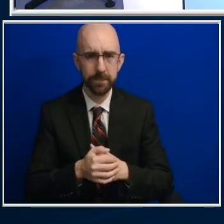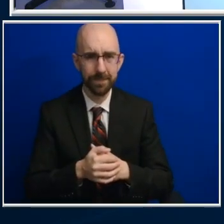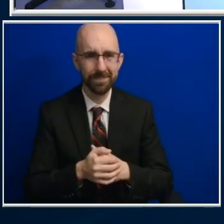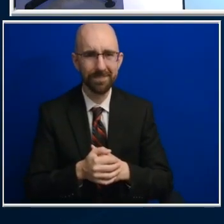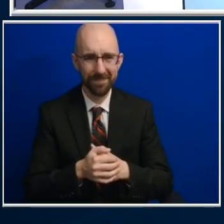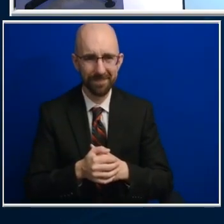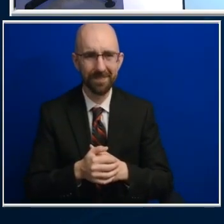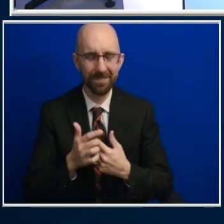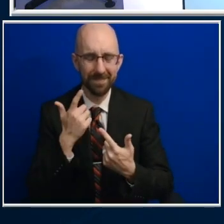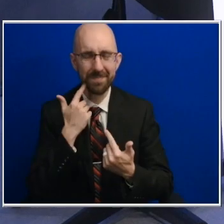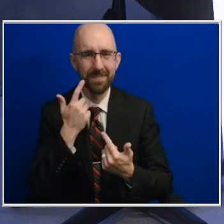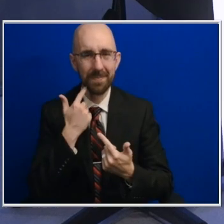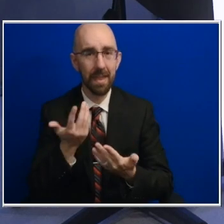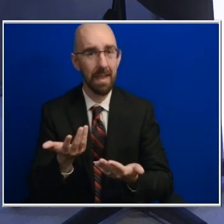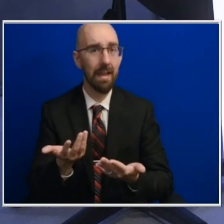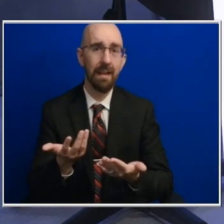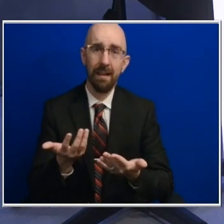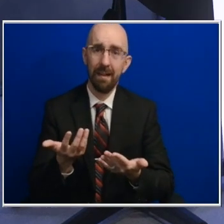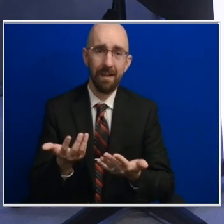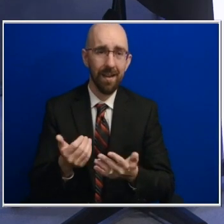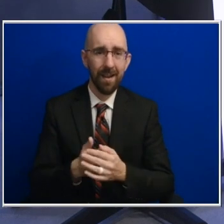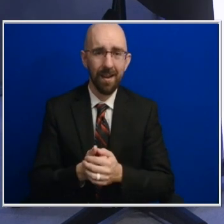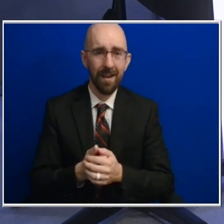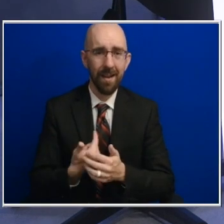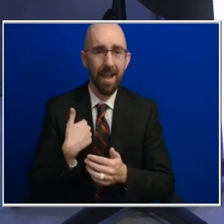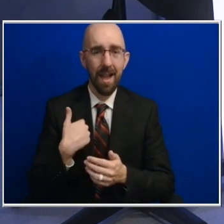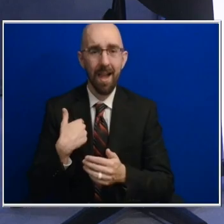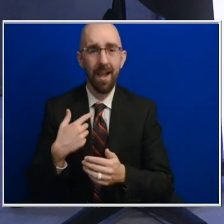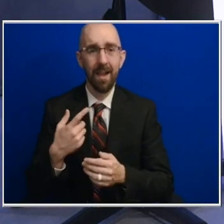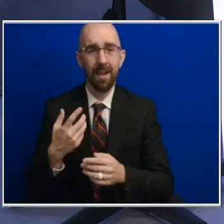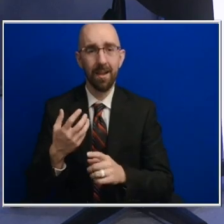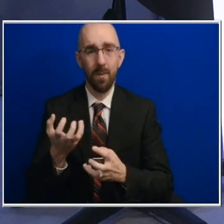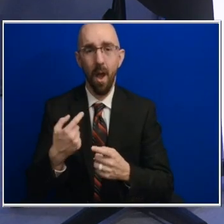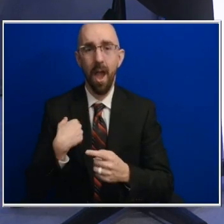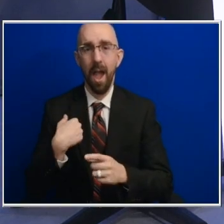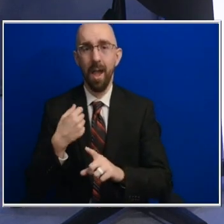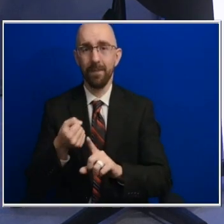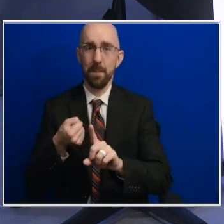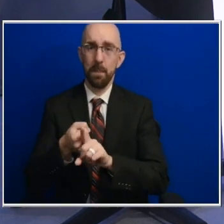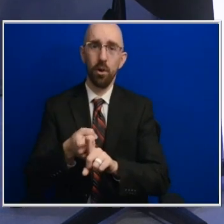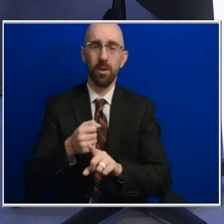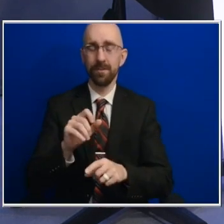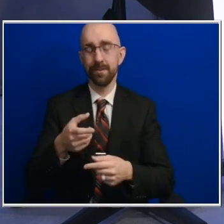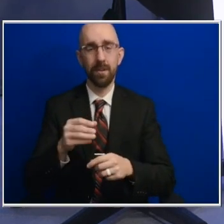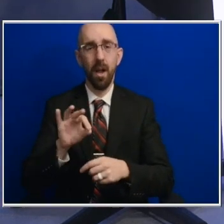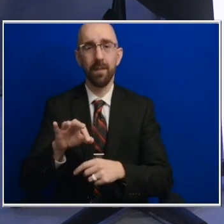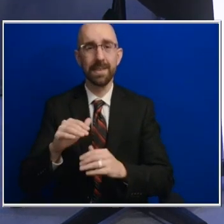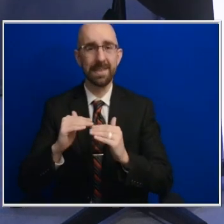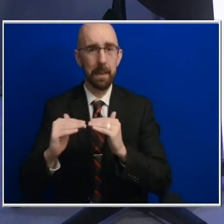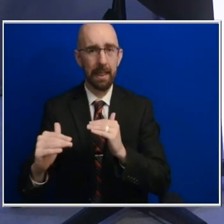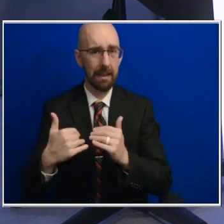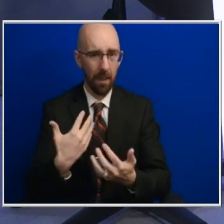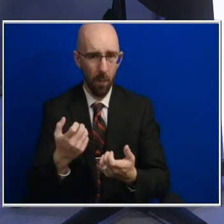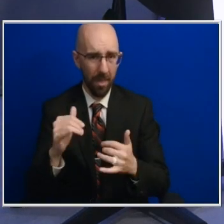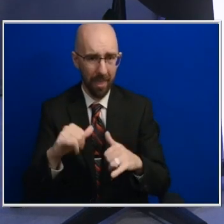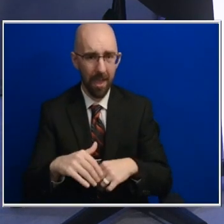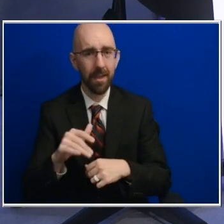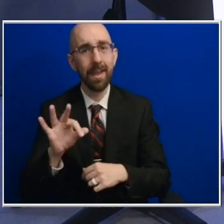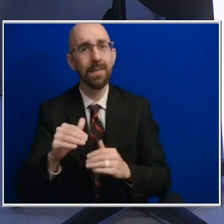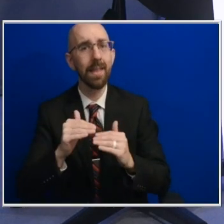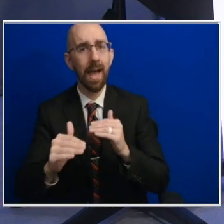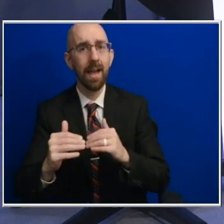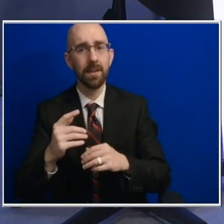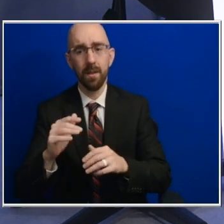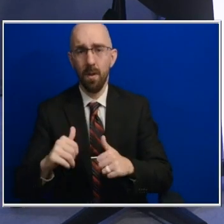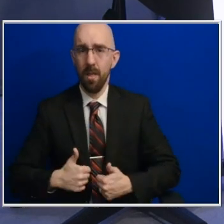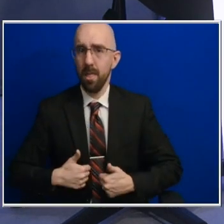Well, I don't know. I want to have the burst of stability is what I'm talking about. Well, you know what? I guess you could say if they last for an entire lifetime, then